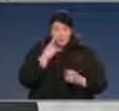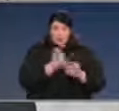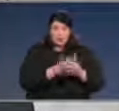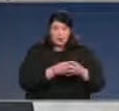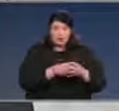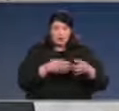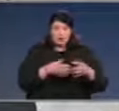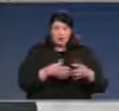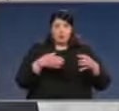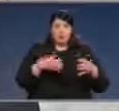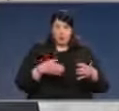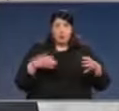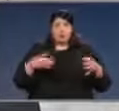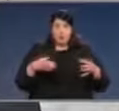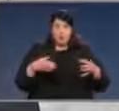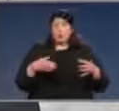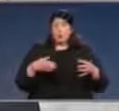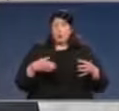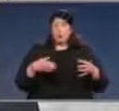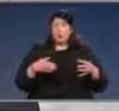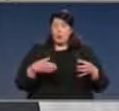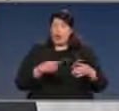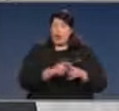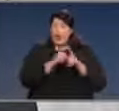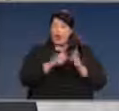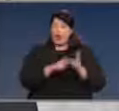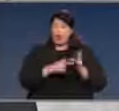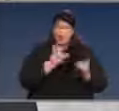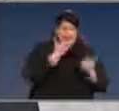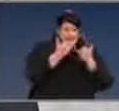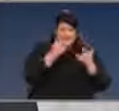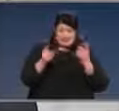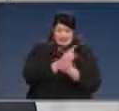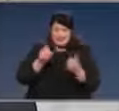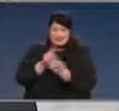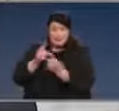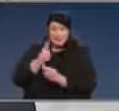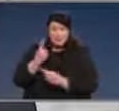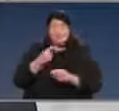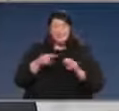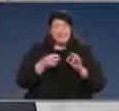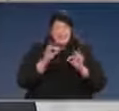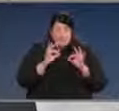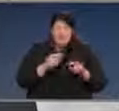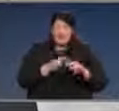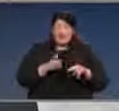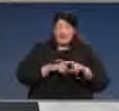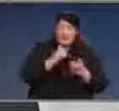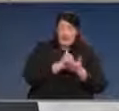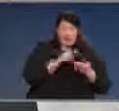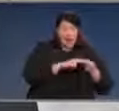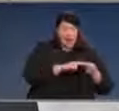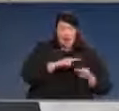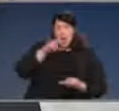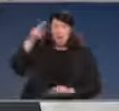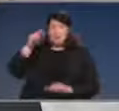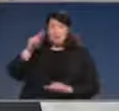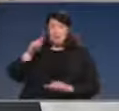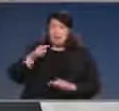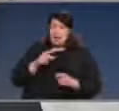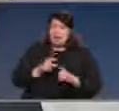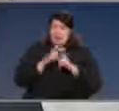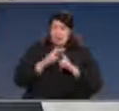demonstrated firstly how difficult that is, and also when you get a large number of cases that really exacerbates it. But